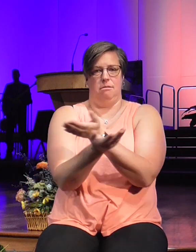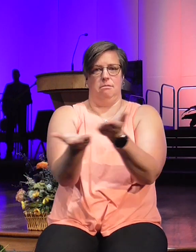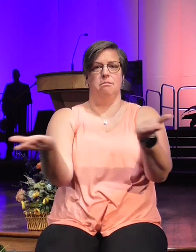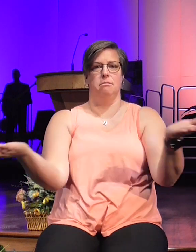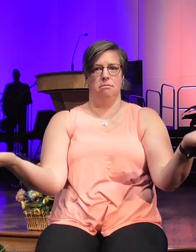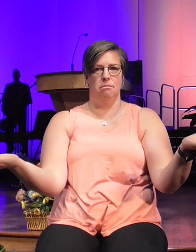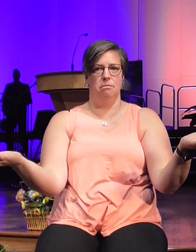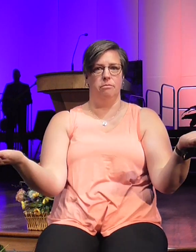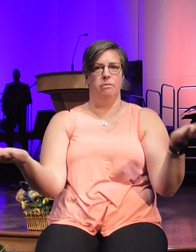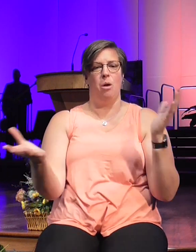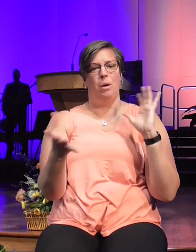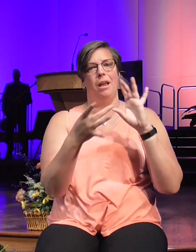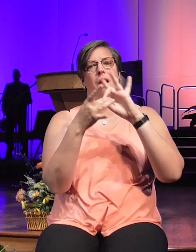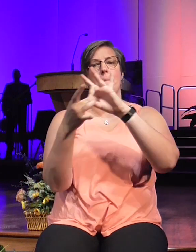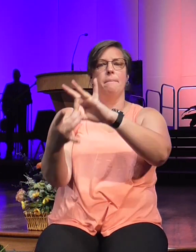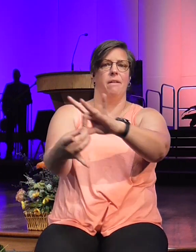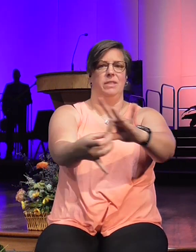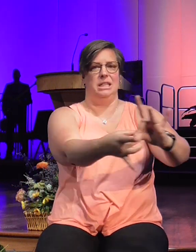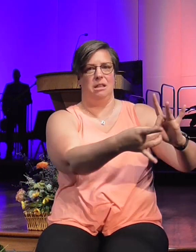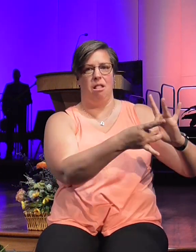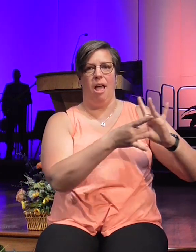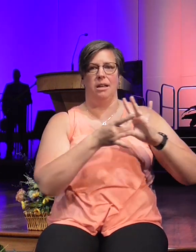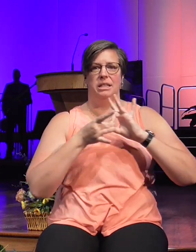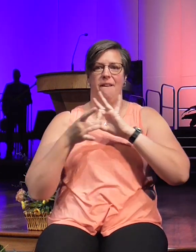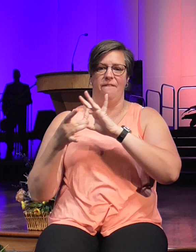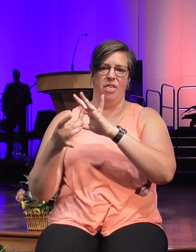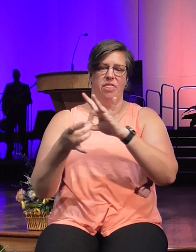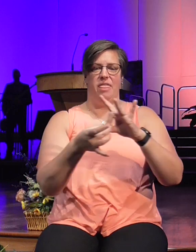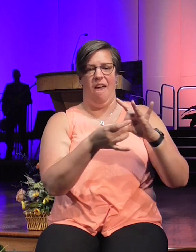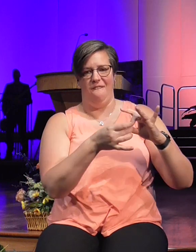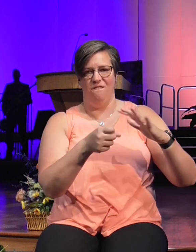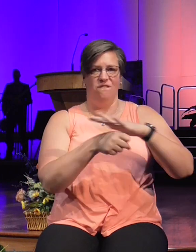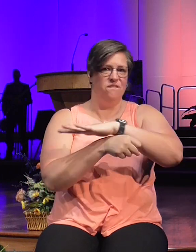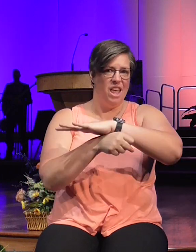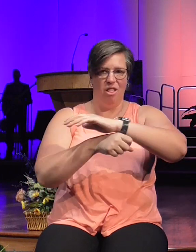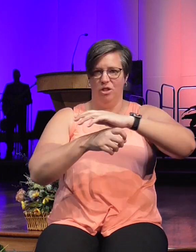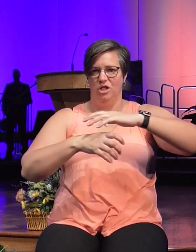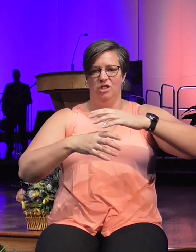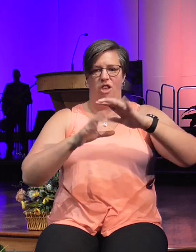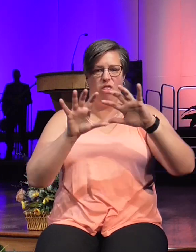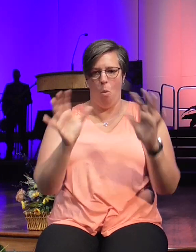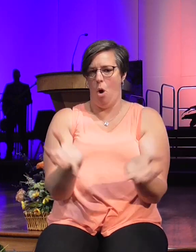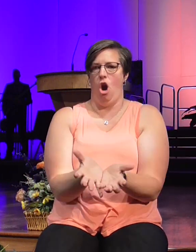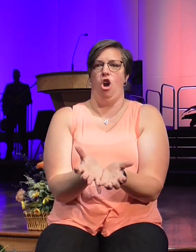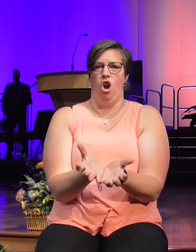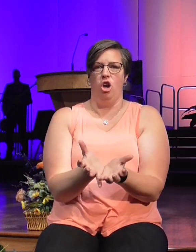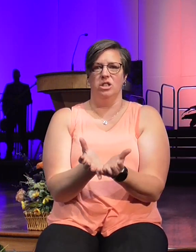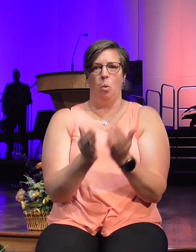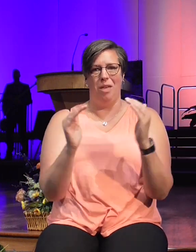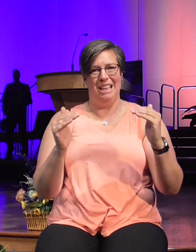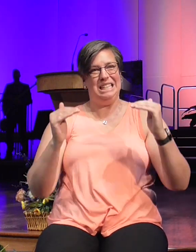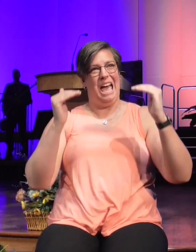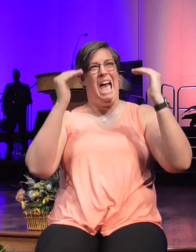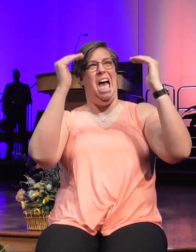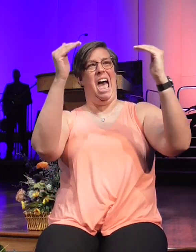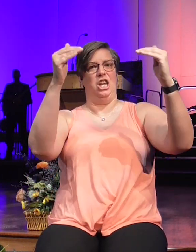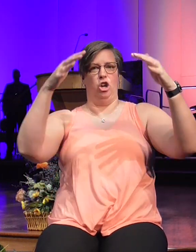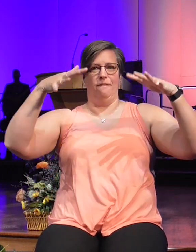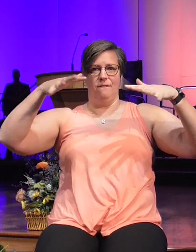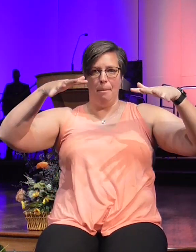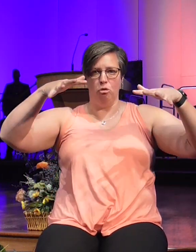collective that fills the world with a higher vibration